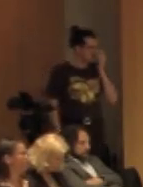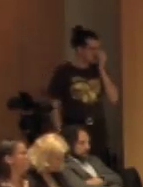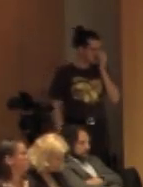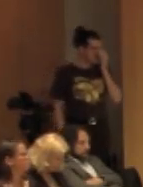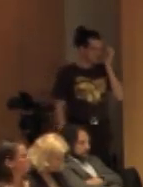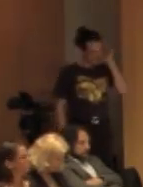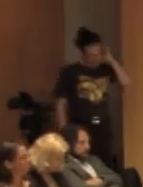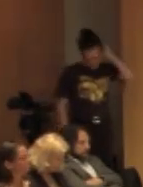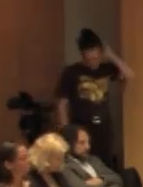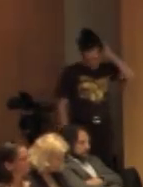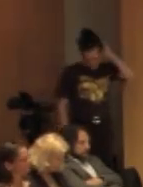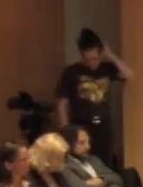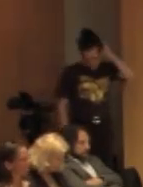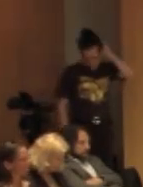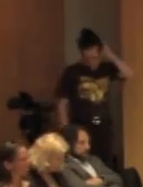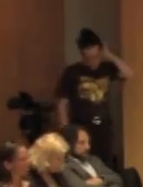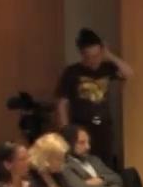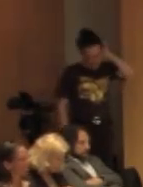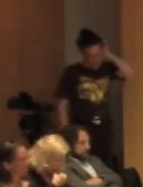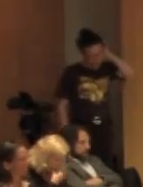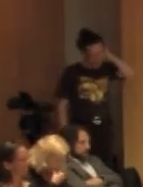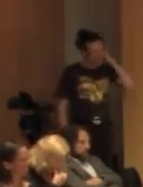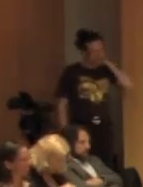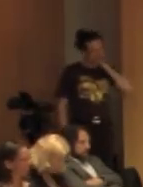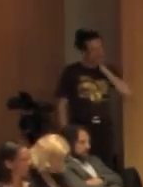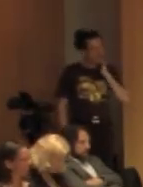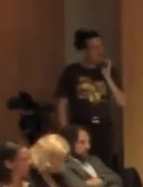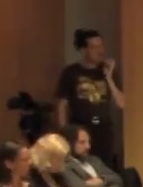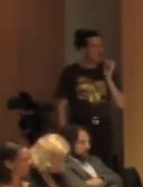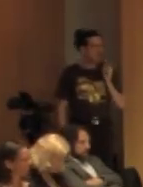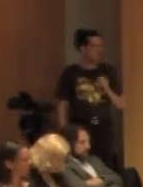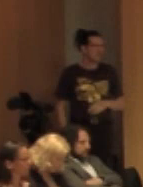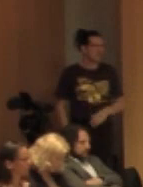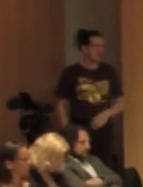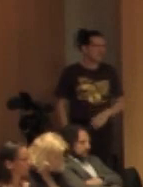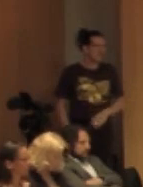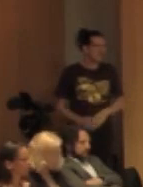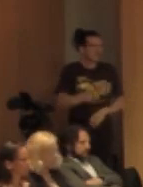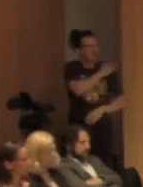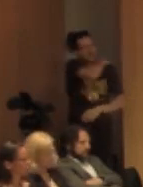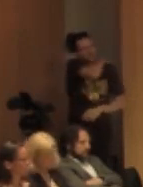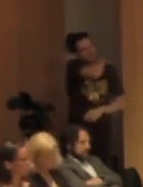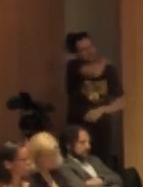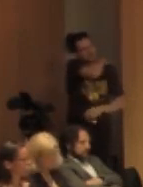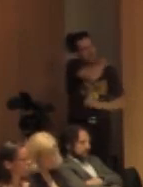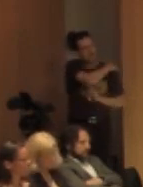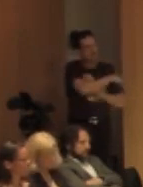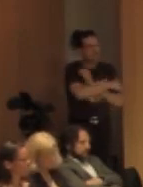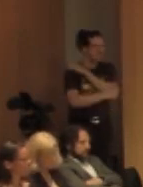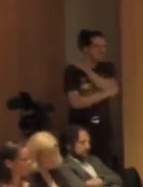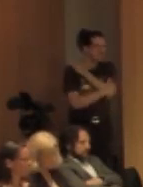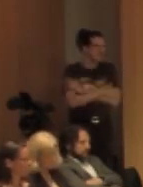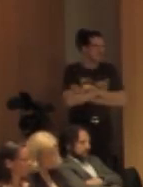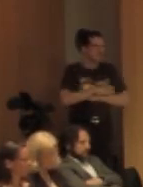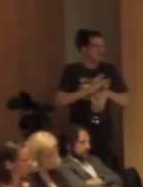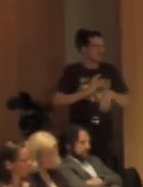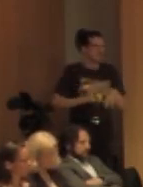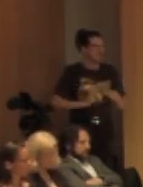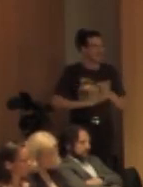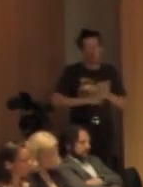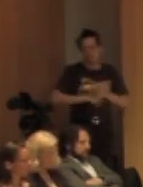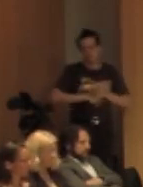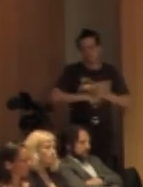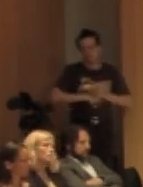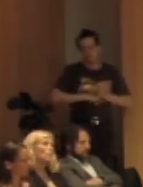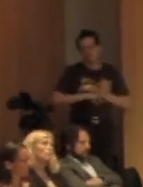okay whenever you see yah you can insert one of these words if you want to cuz we were like is this really going to work like are